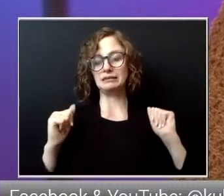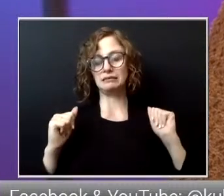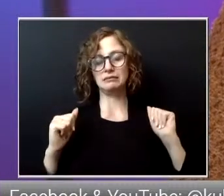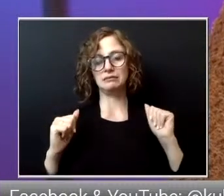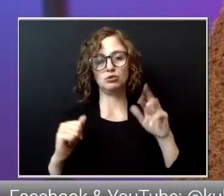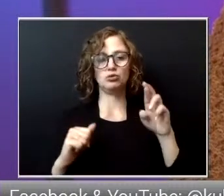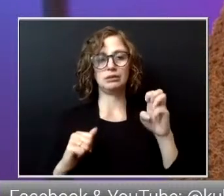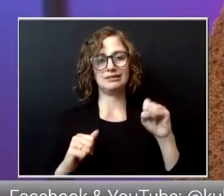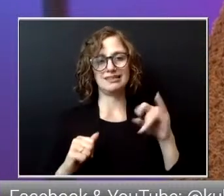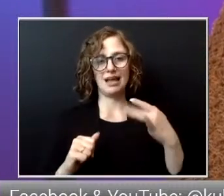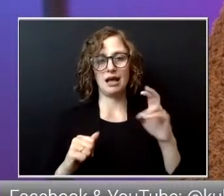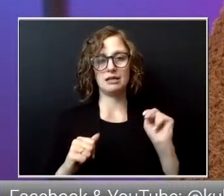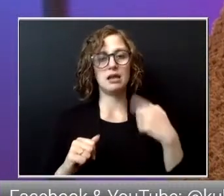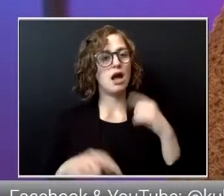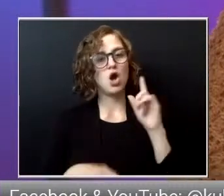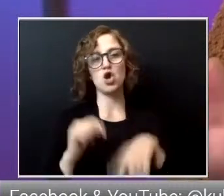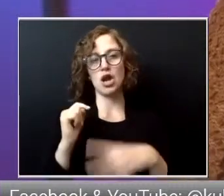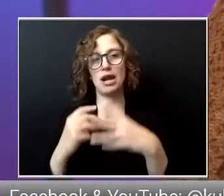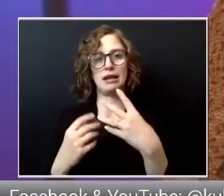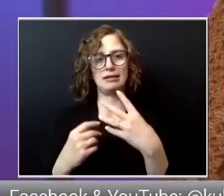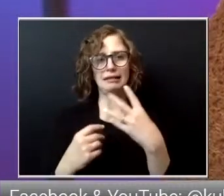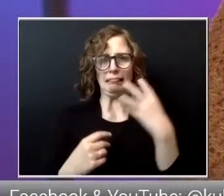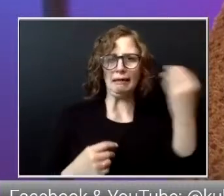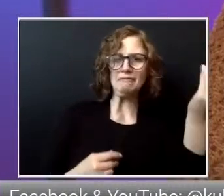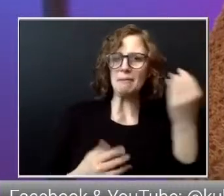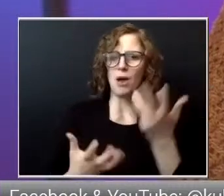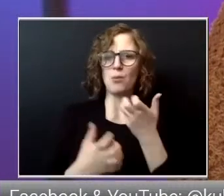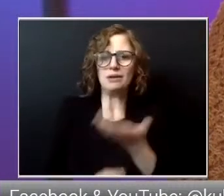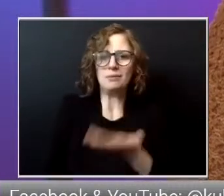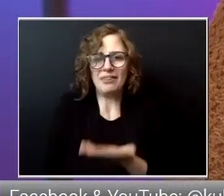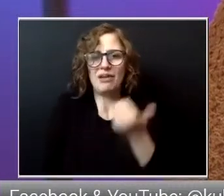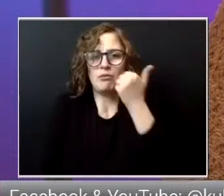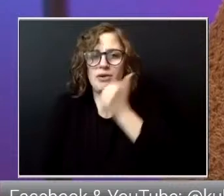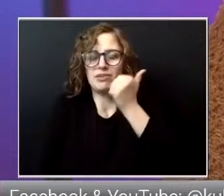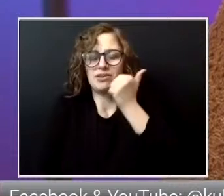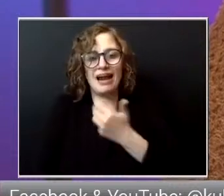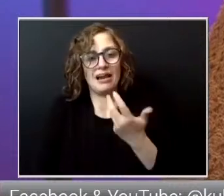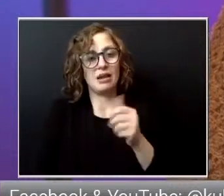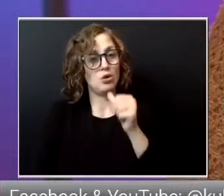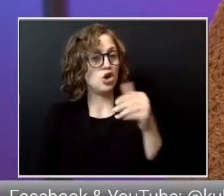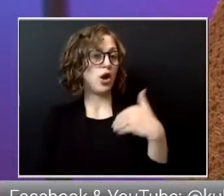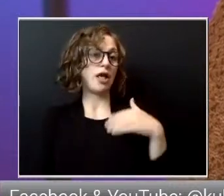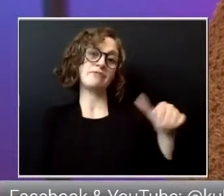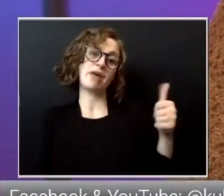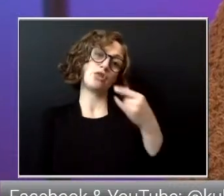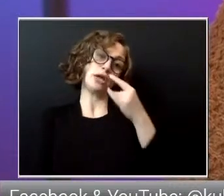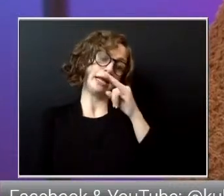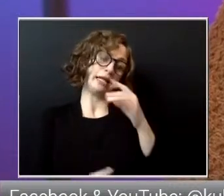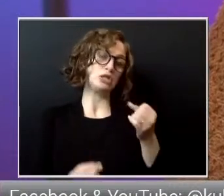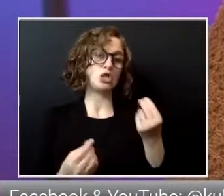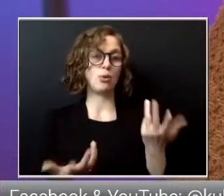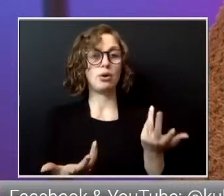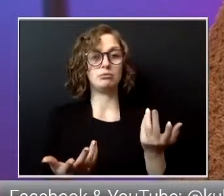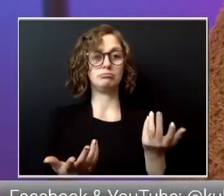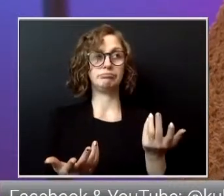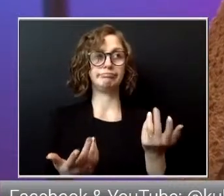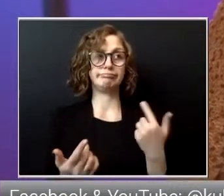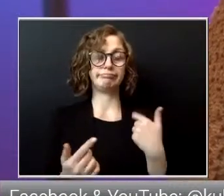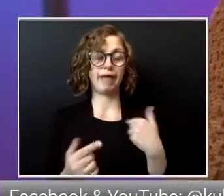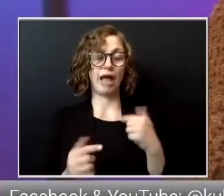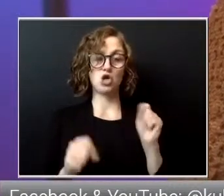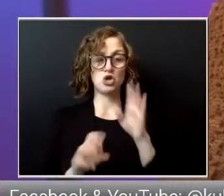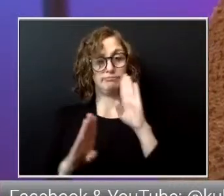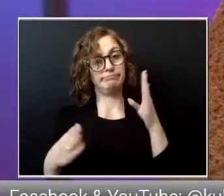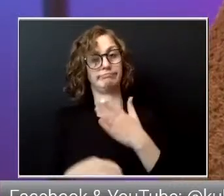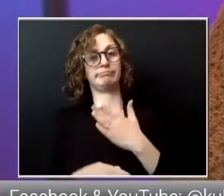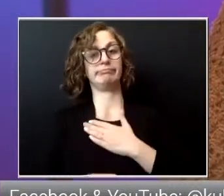wanted to be up there every day, and you know, we don't have other kids, so it was like I could devote my time to him